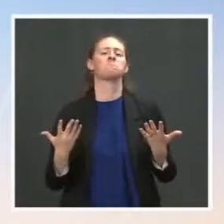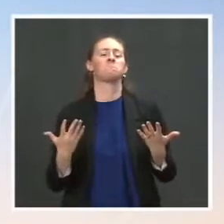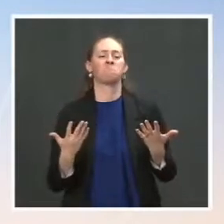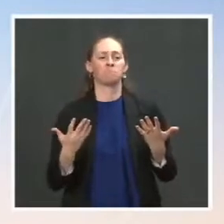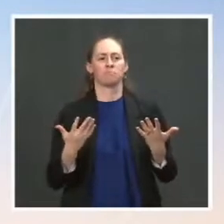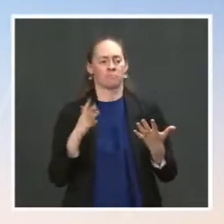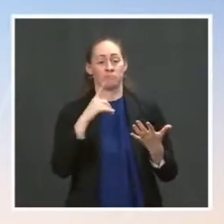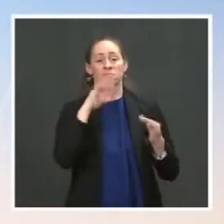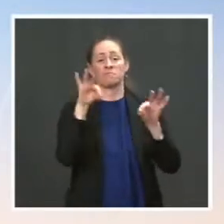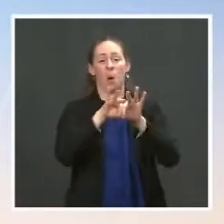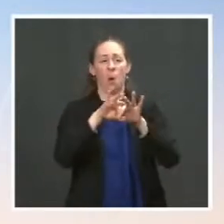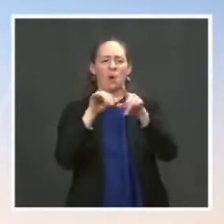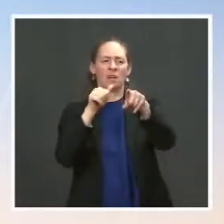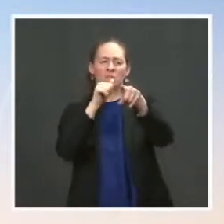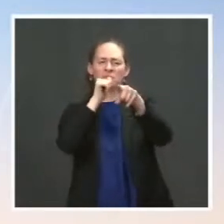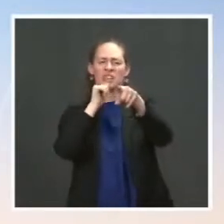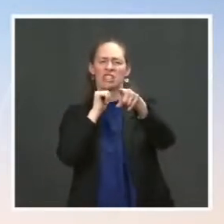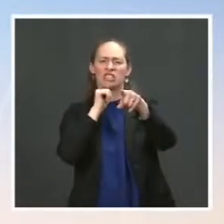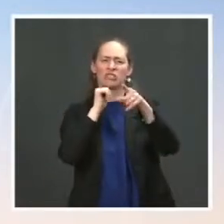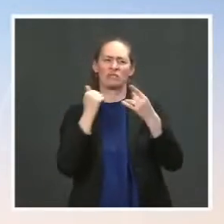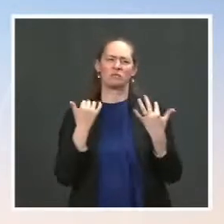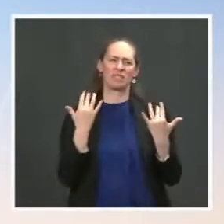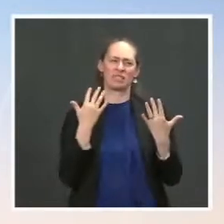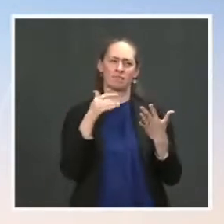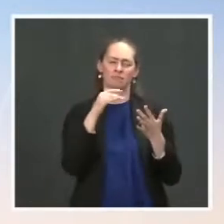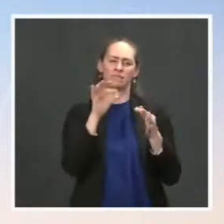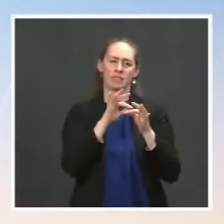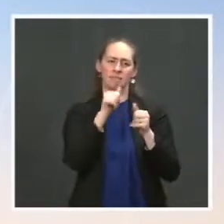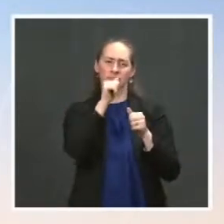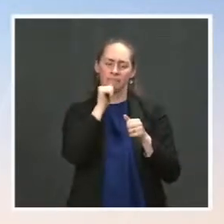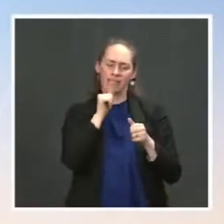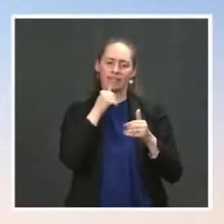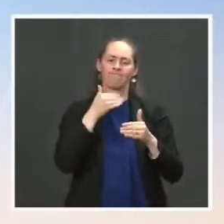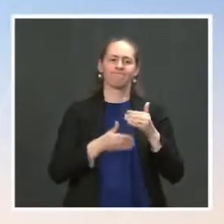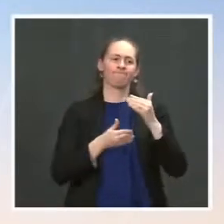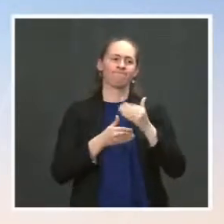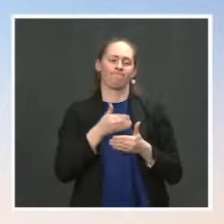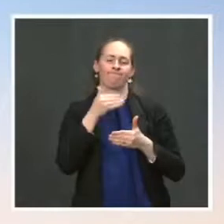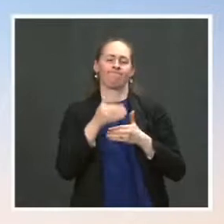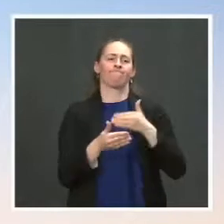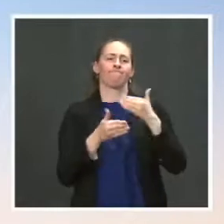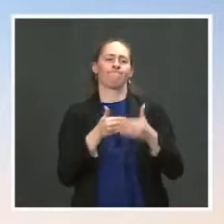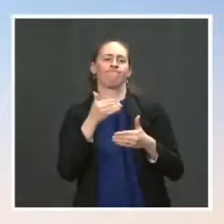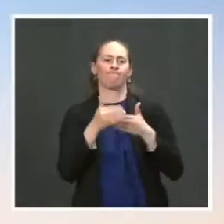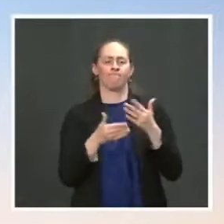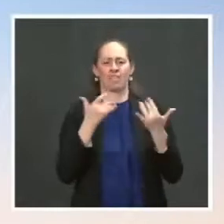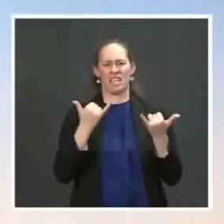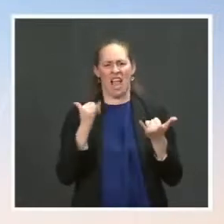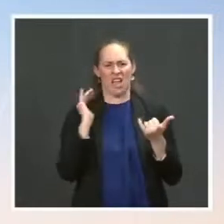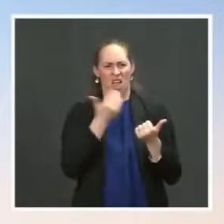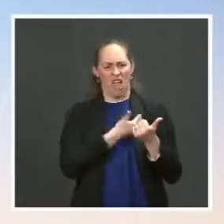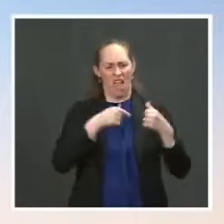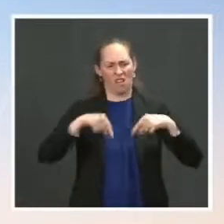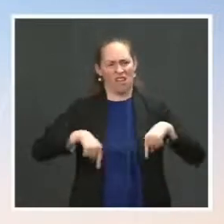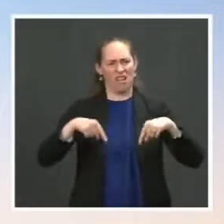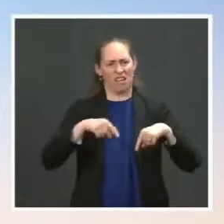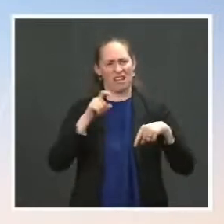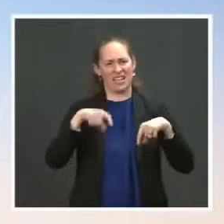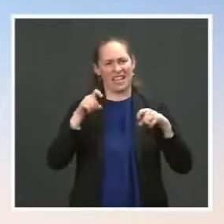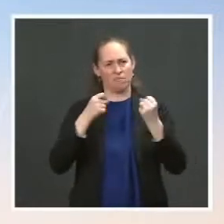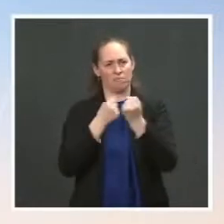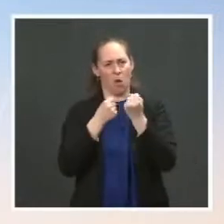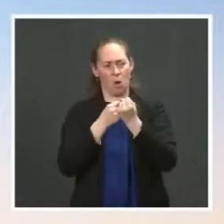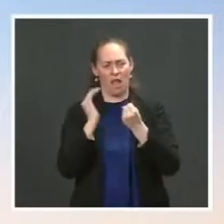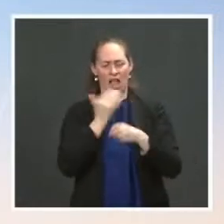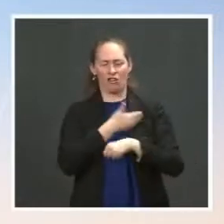We're not in a hurry. We are working to strengthen our conditions at home, better support our workforce, ensure that we are